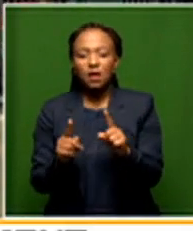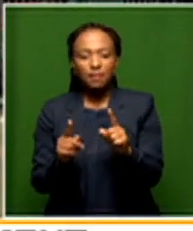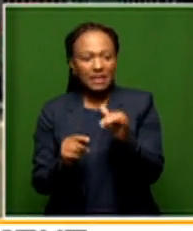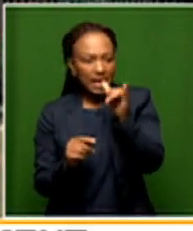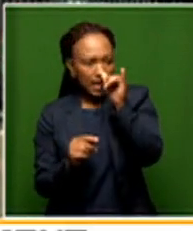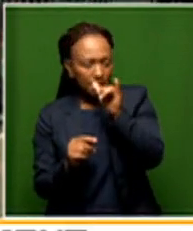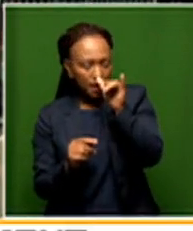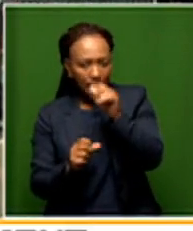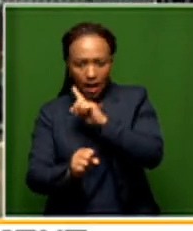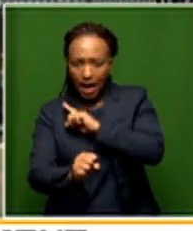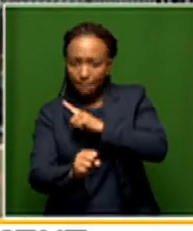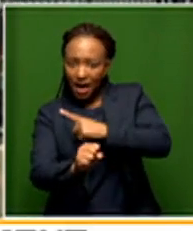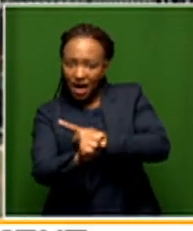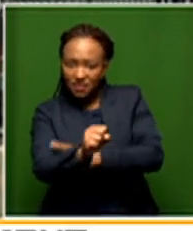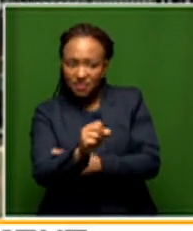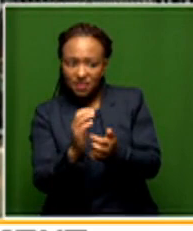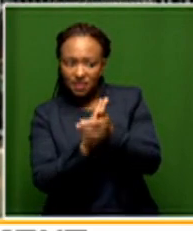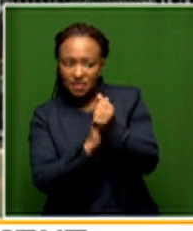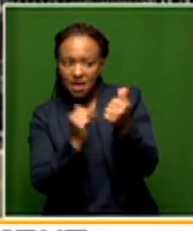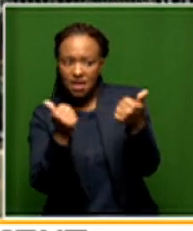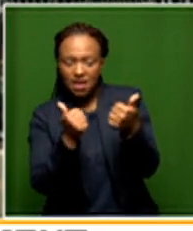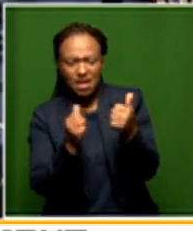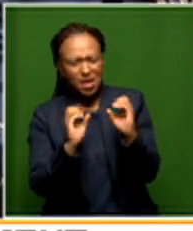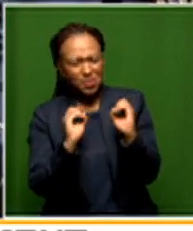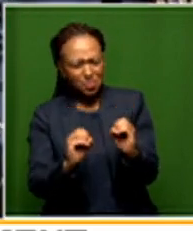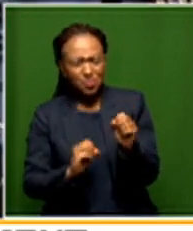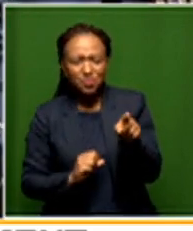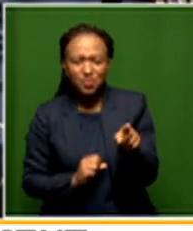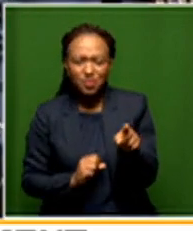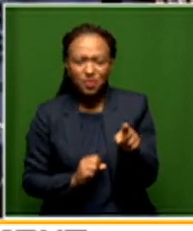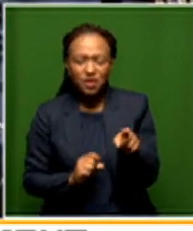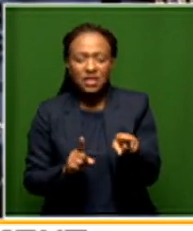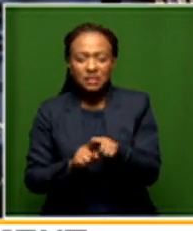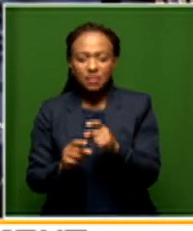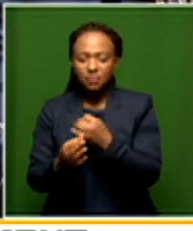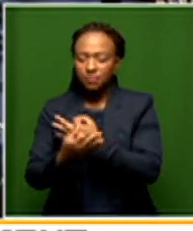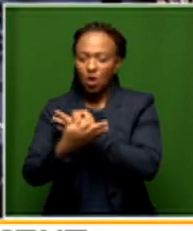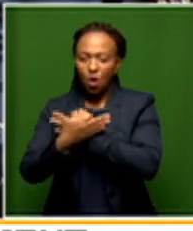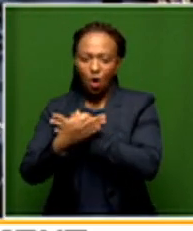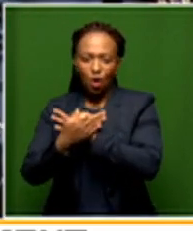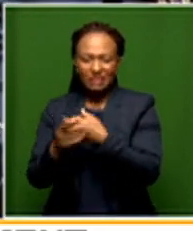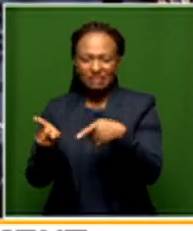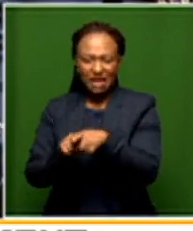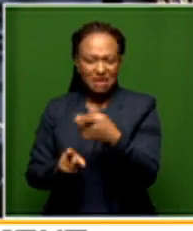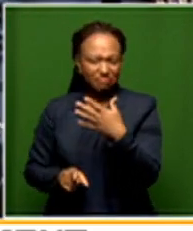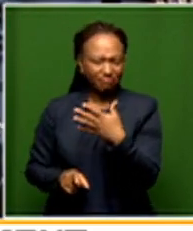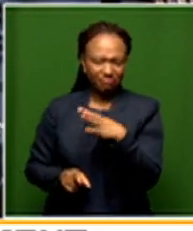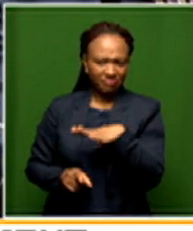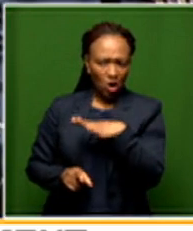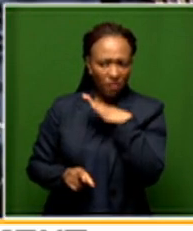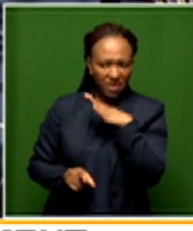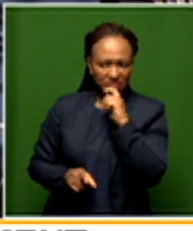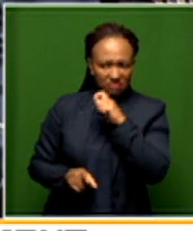criminal law capacity at all. The hawks, huge vote of no confidence in the hawks